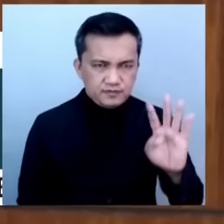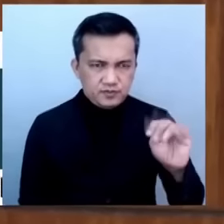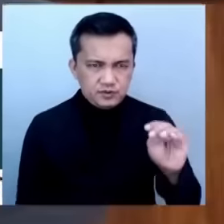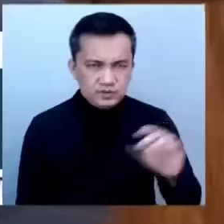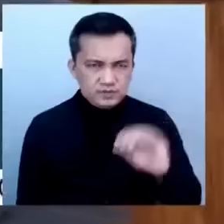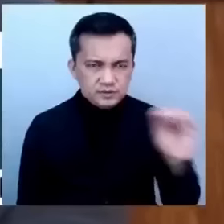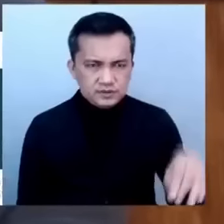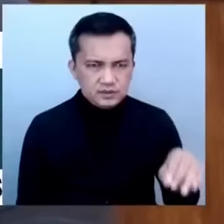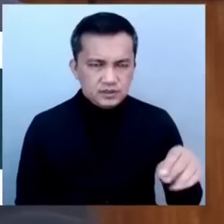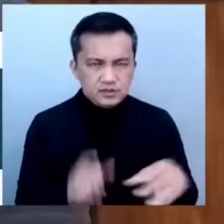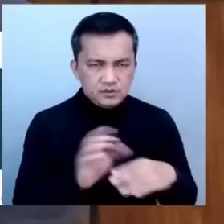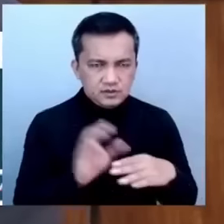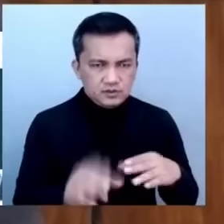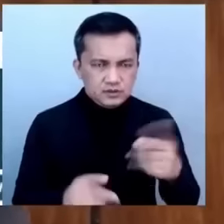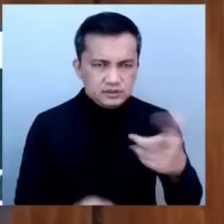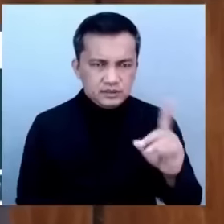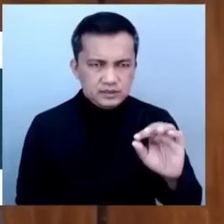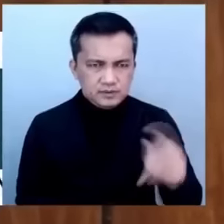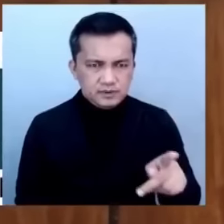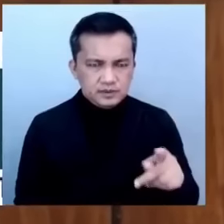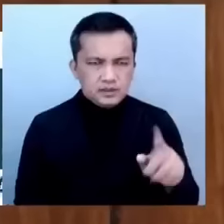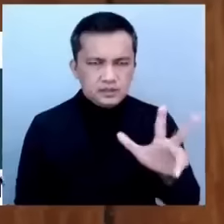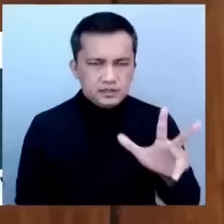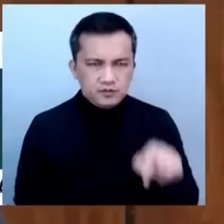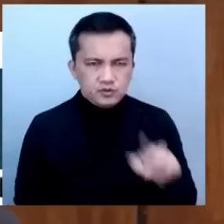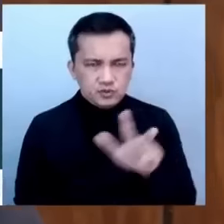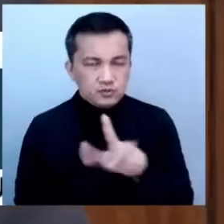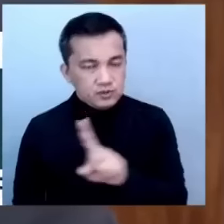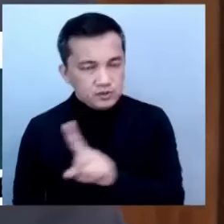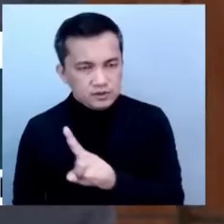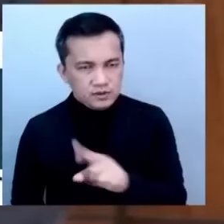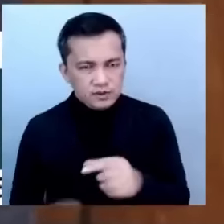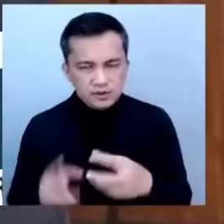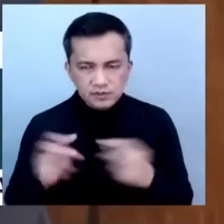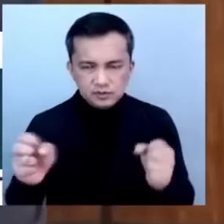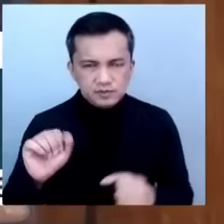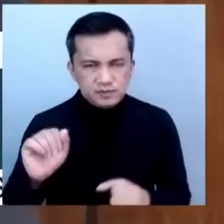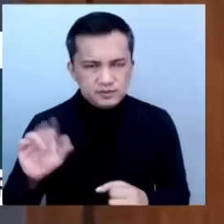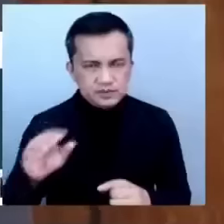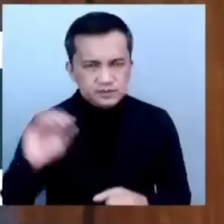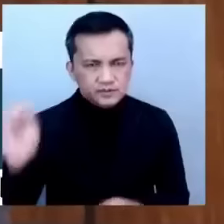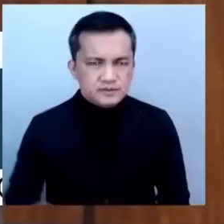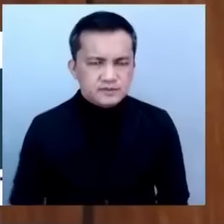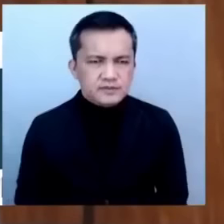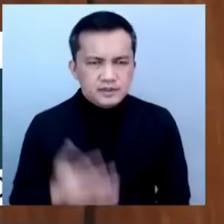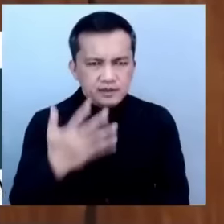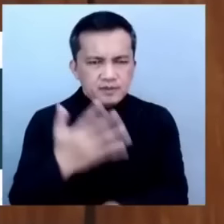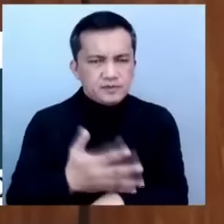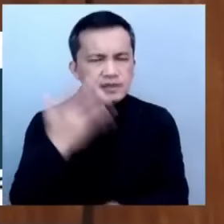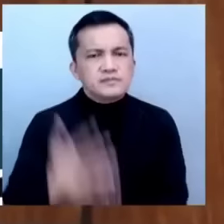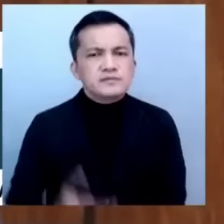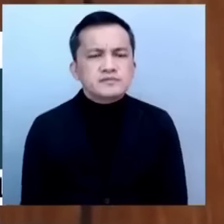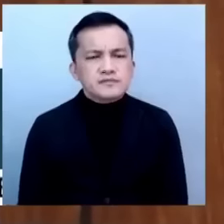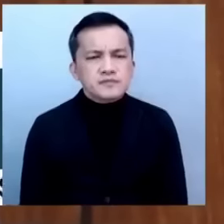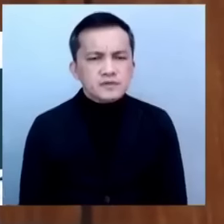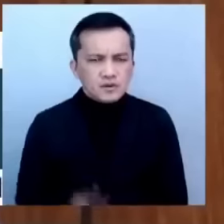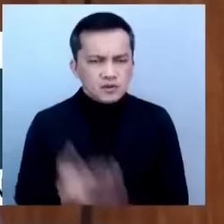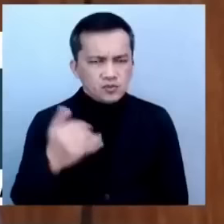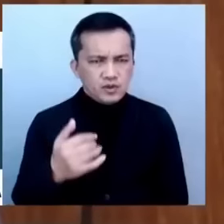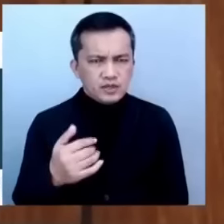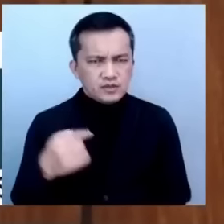GDP. So 3.11% versus 14, 15%. So 5 times. So bakit, why go for 3